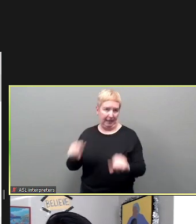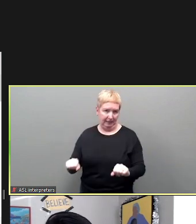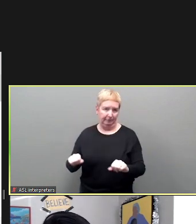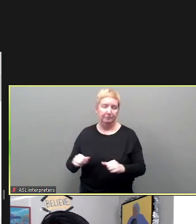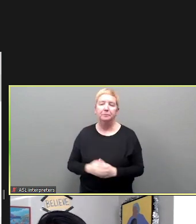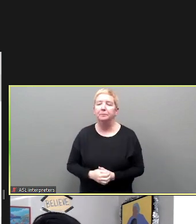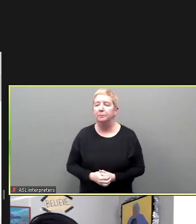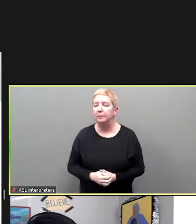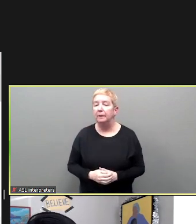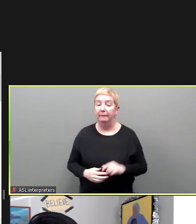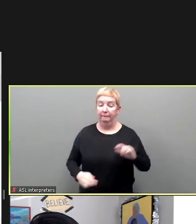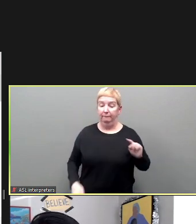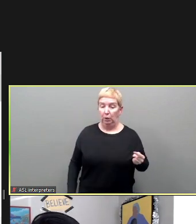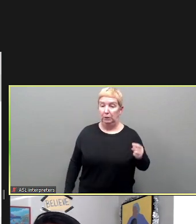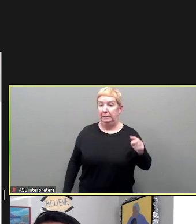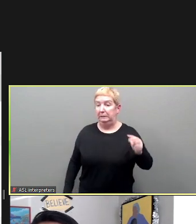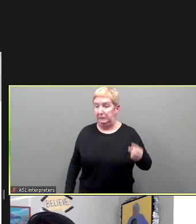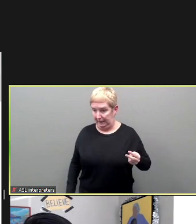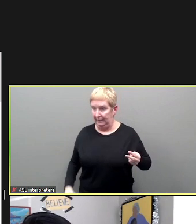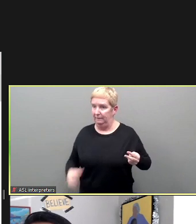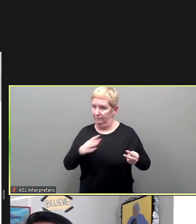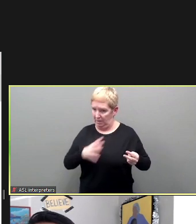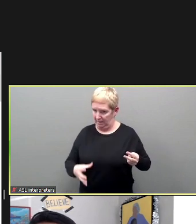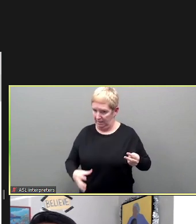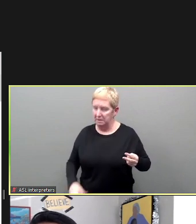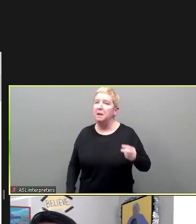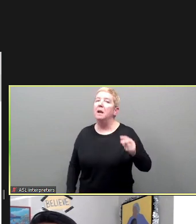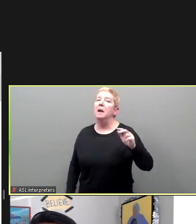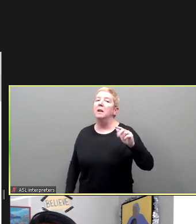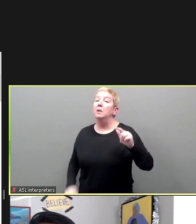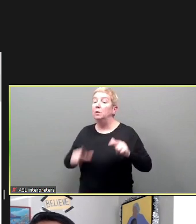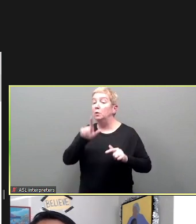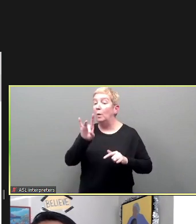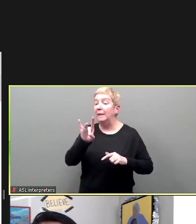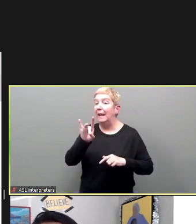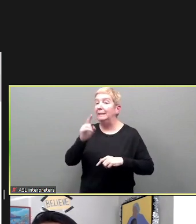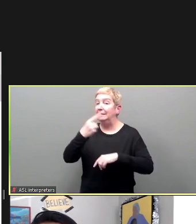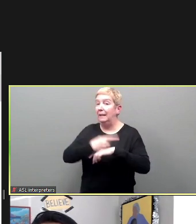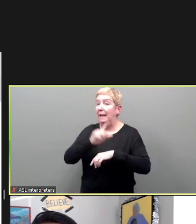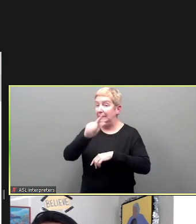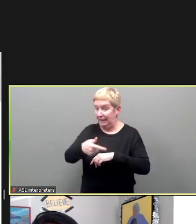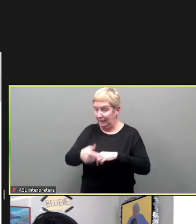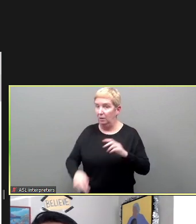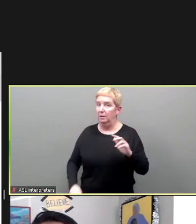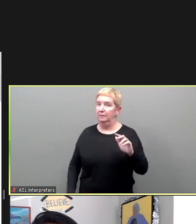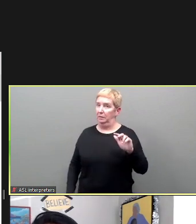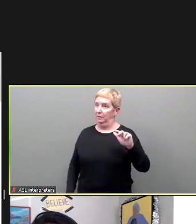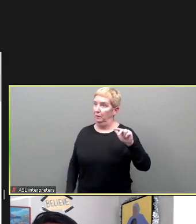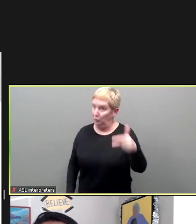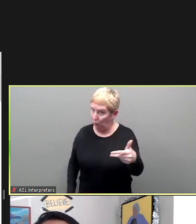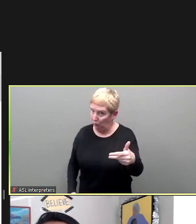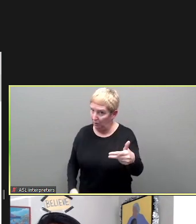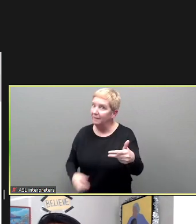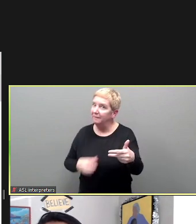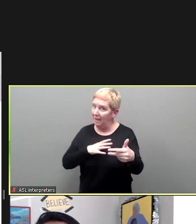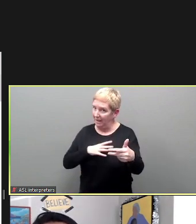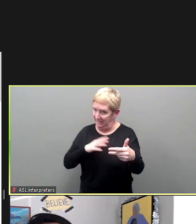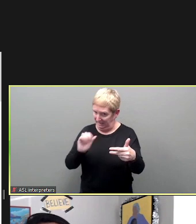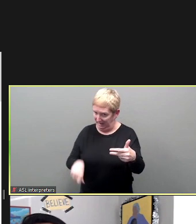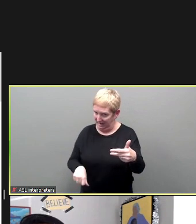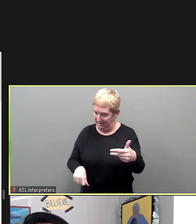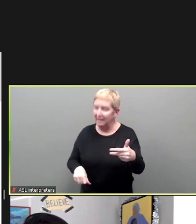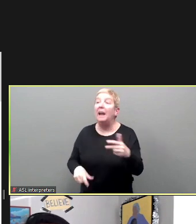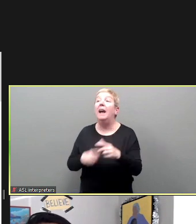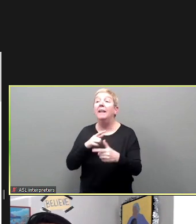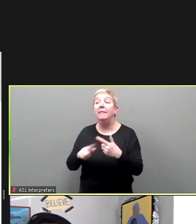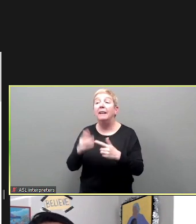your first 2 primary doses. Then you can get 28 days later your additional dose. And then,